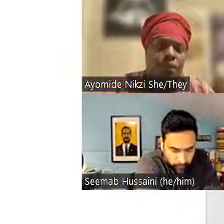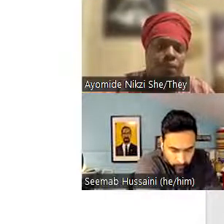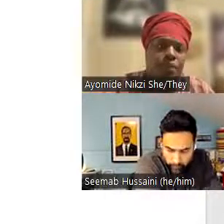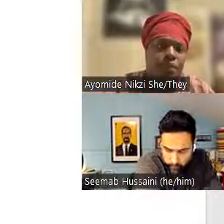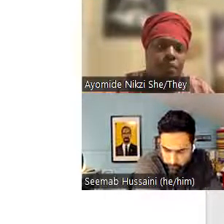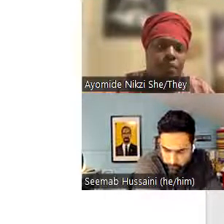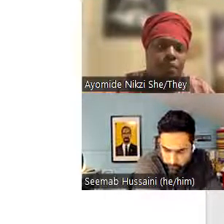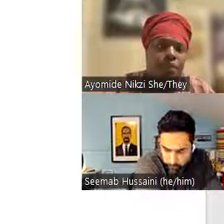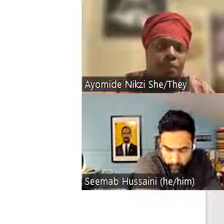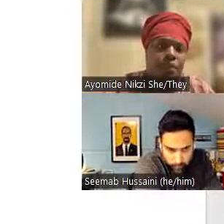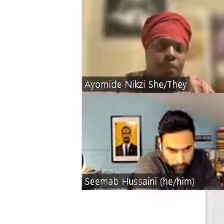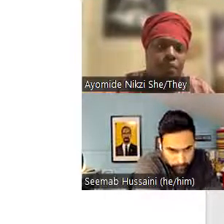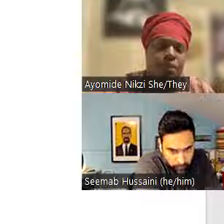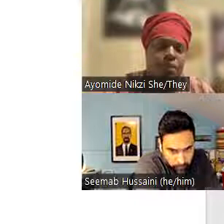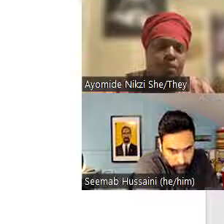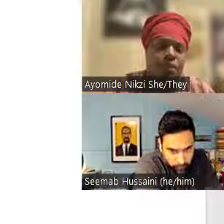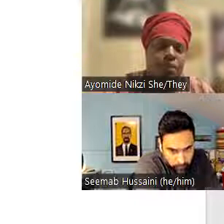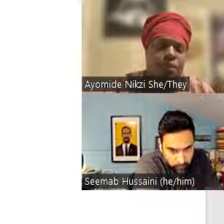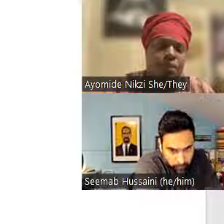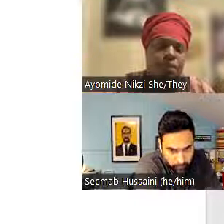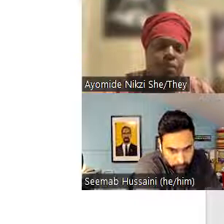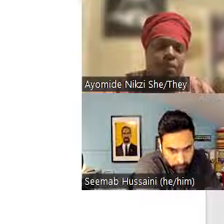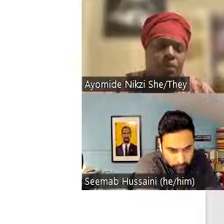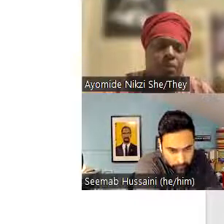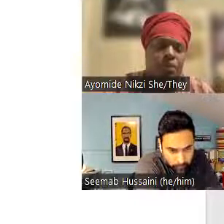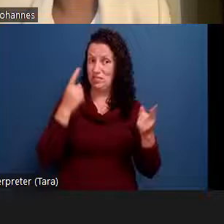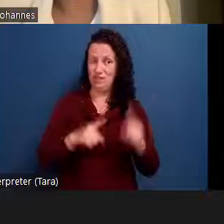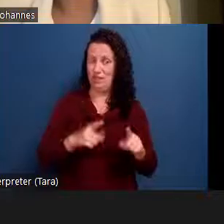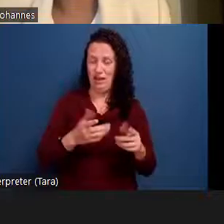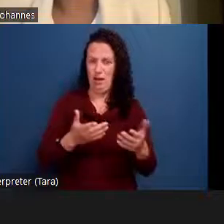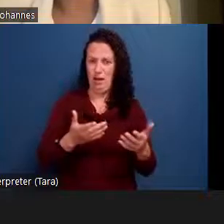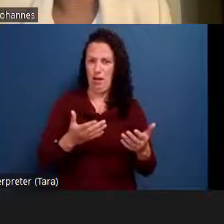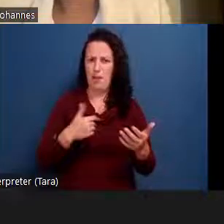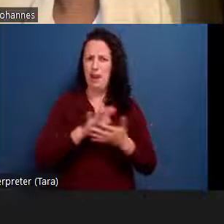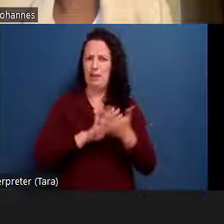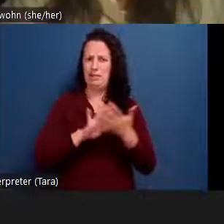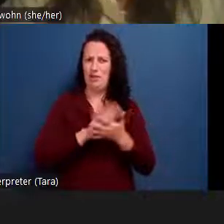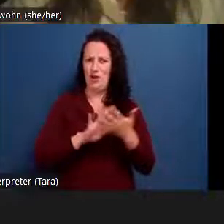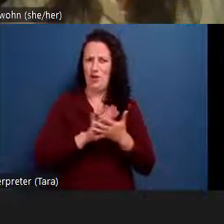get consensus going to stay in? I'm a little unclear what happens now.